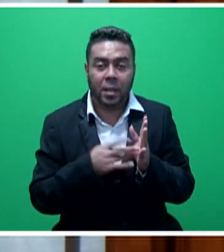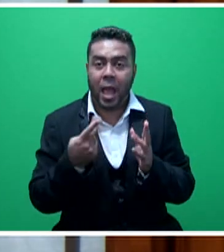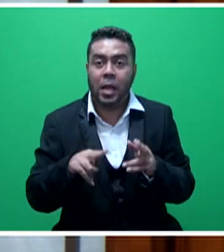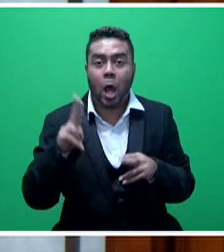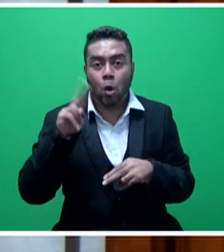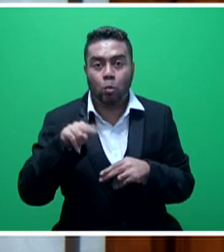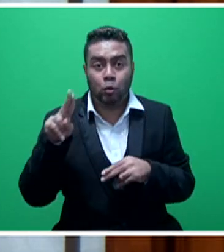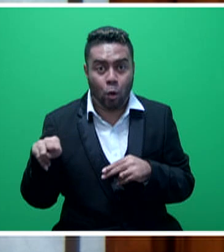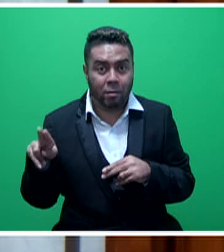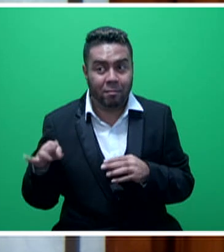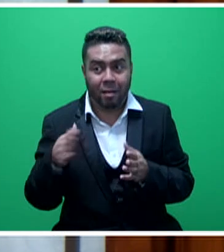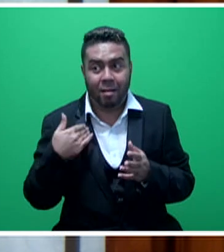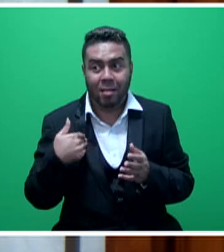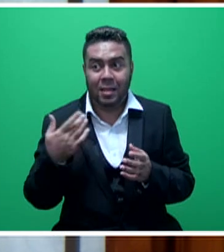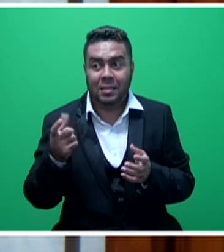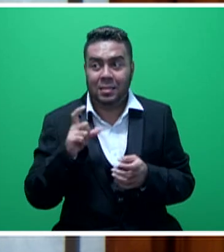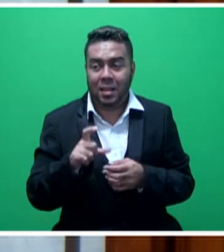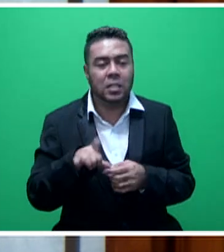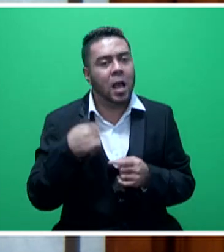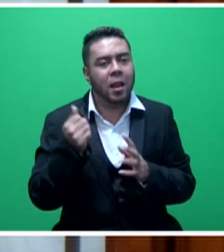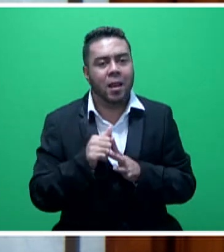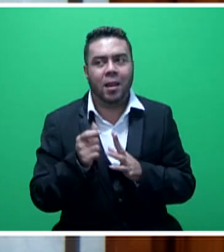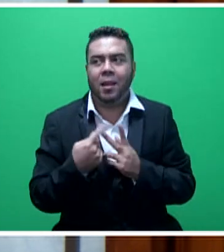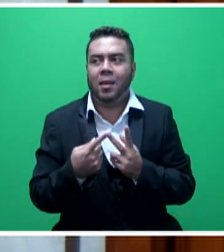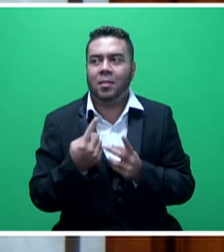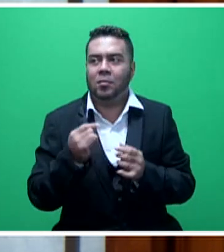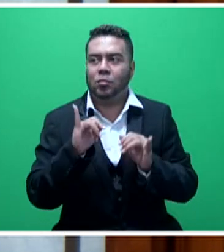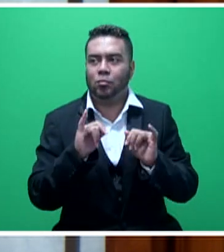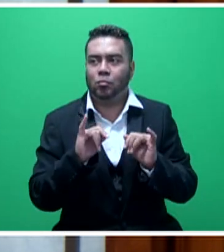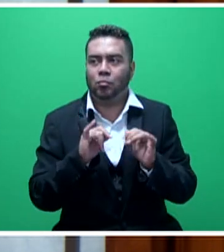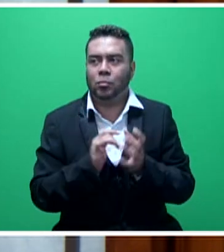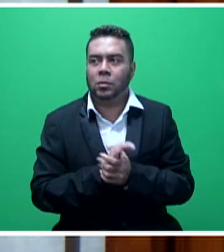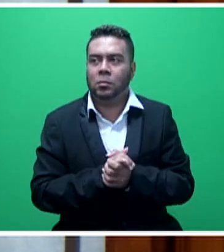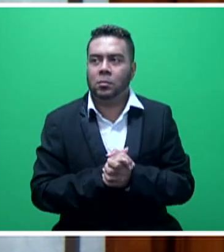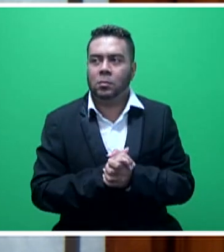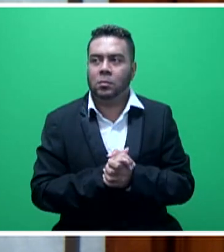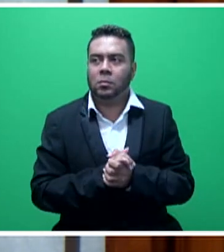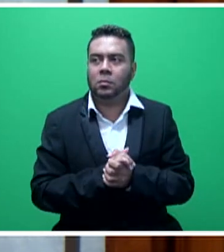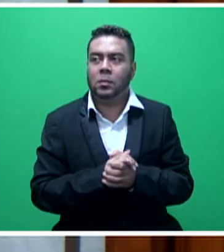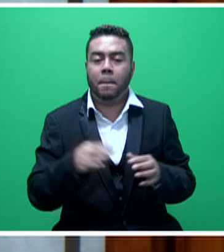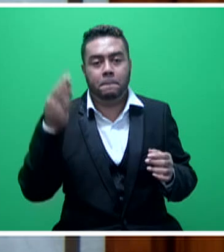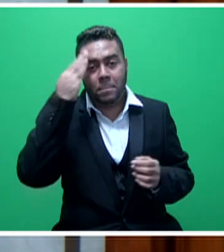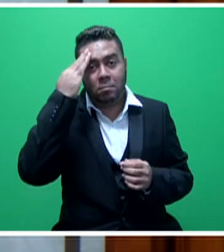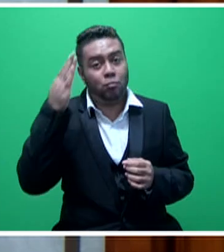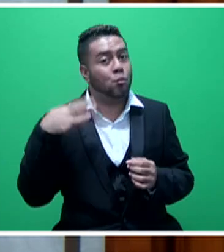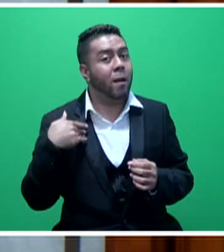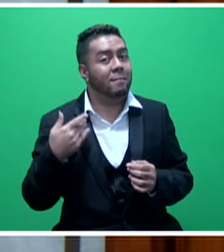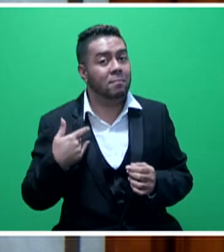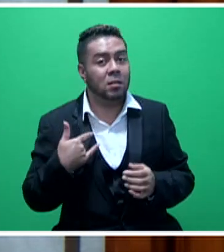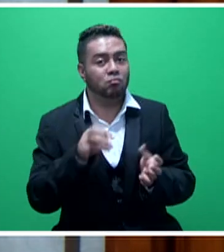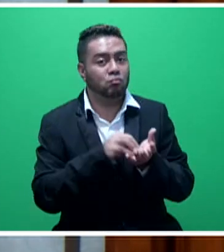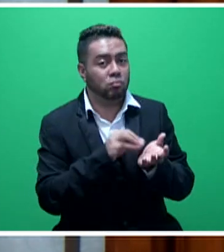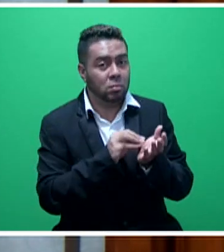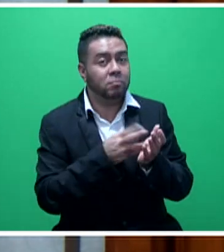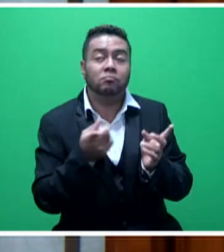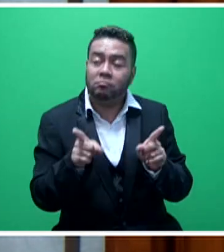Center is also another initiative. Mental health services have also decentralized its services